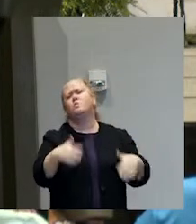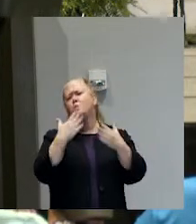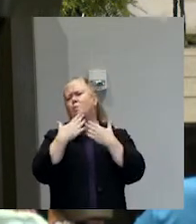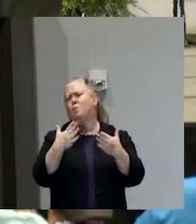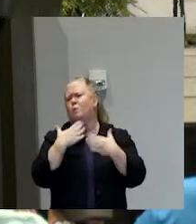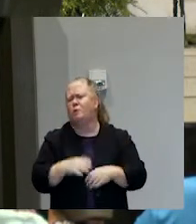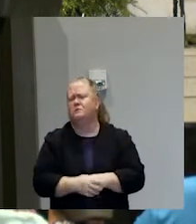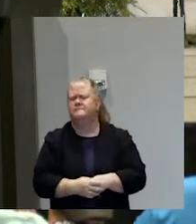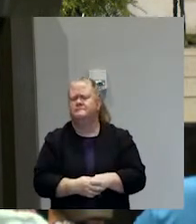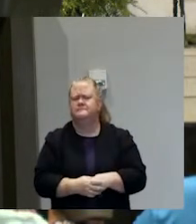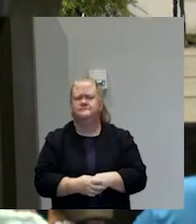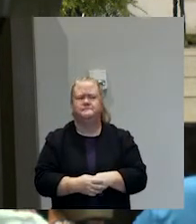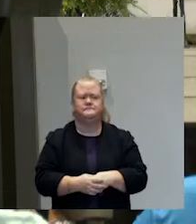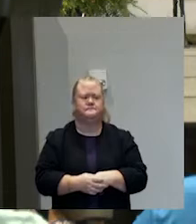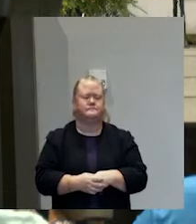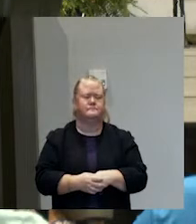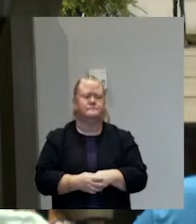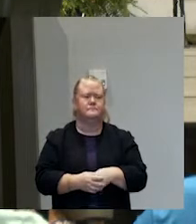Andrew?